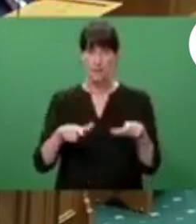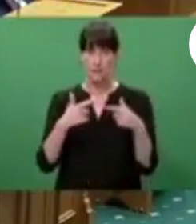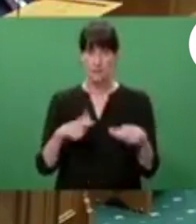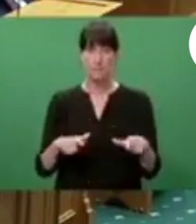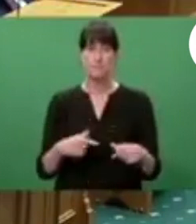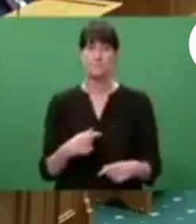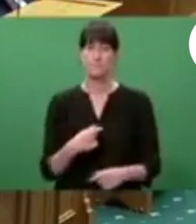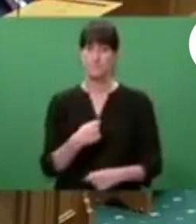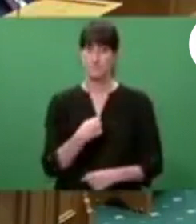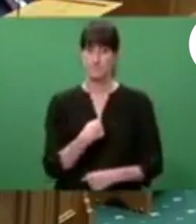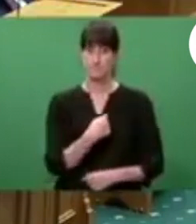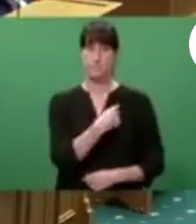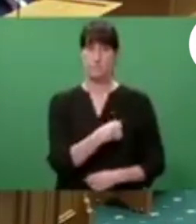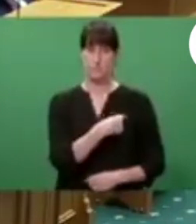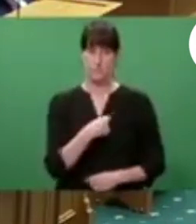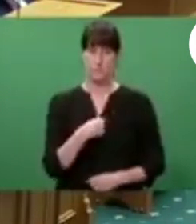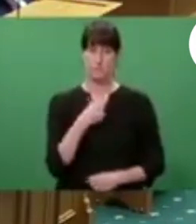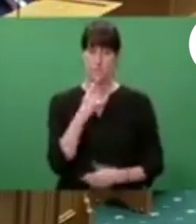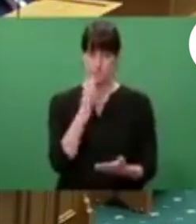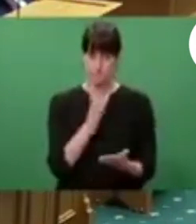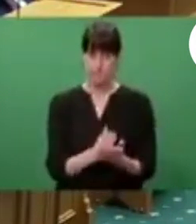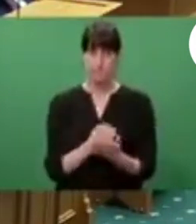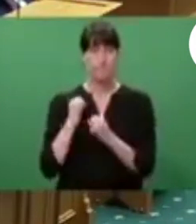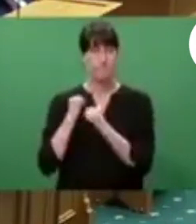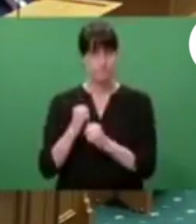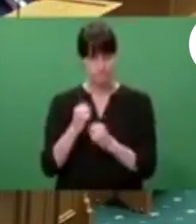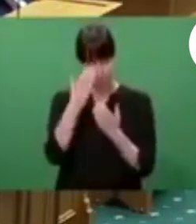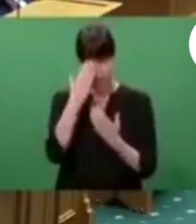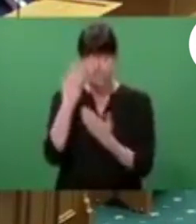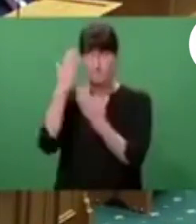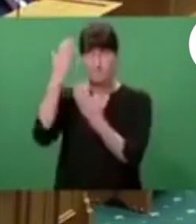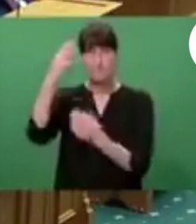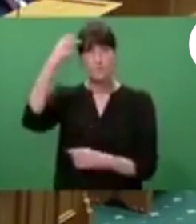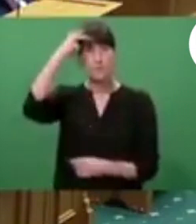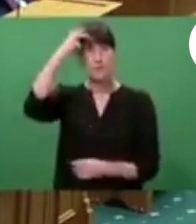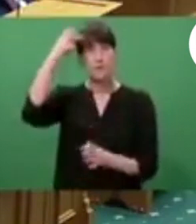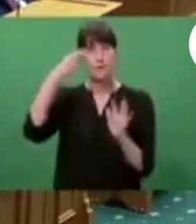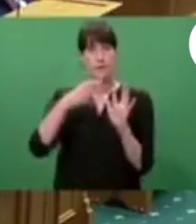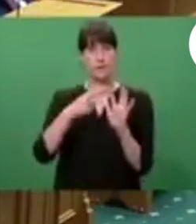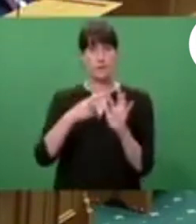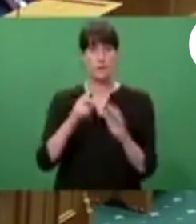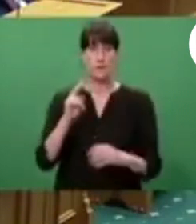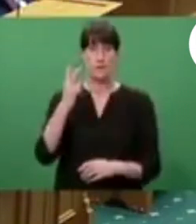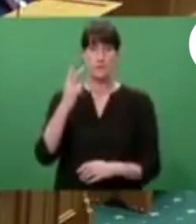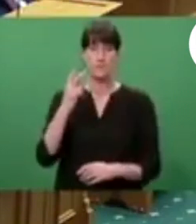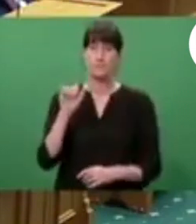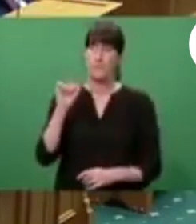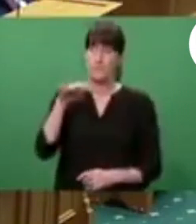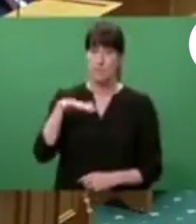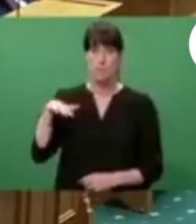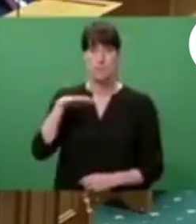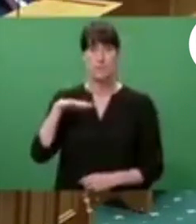Shudra Karanen, Vastavikta cha Goshyami, Nishchitam Karomi cha Yat,